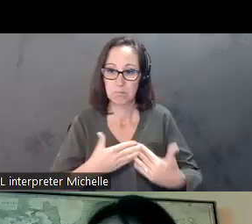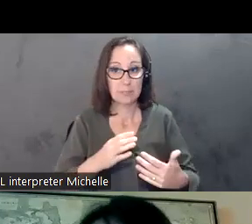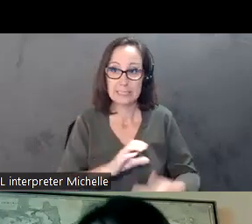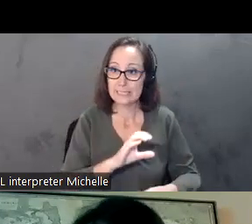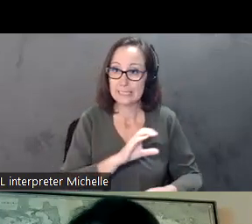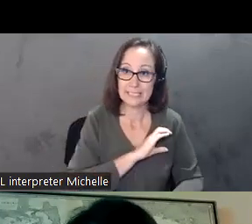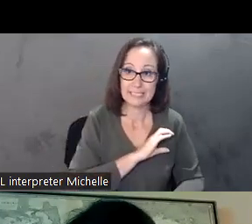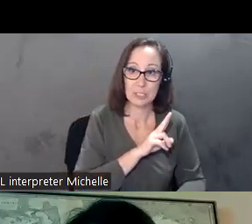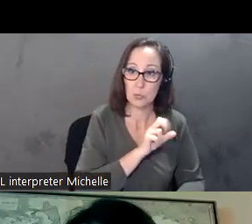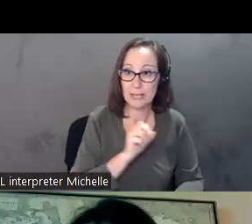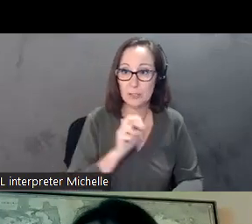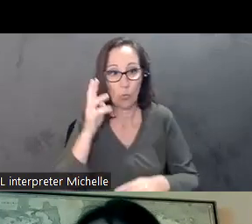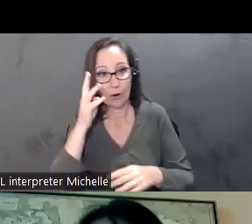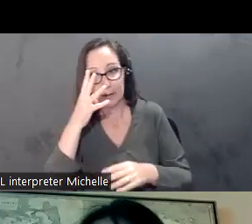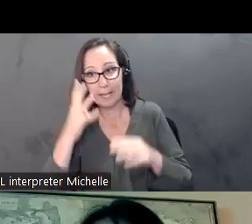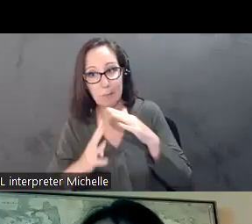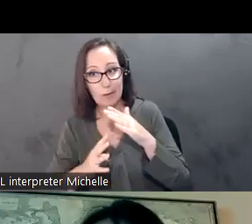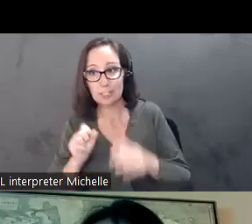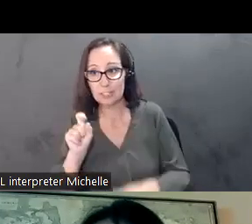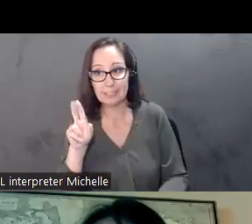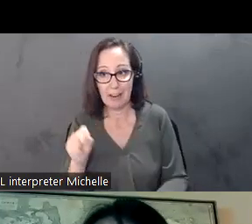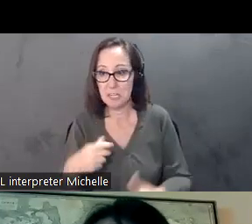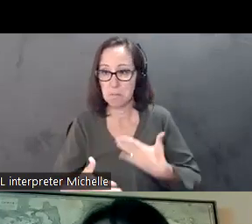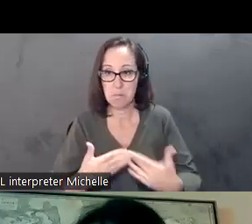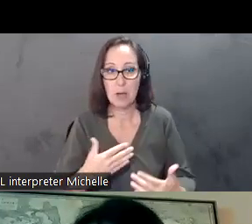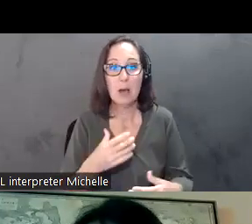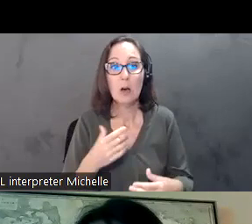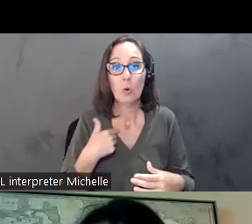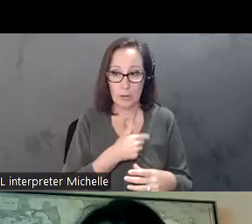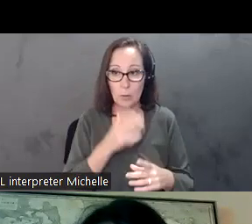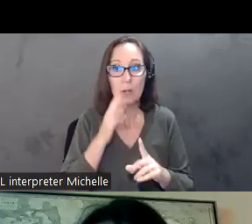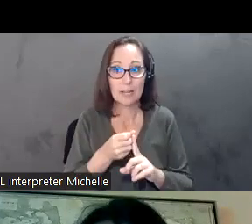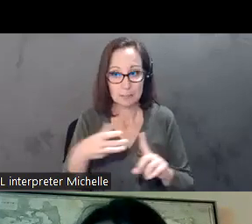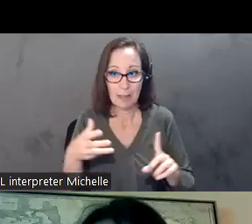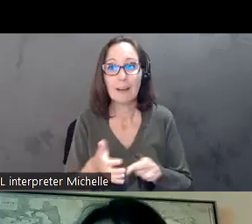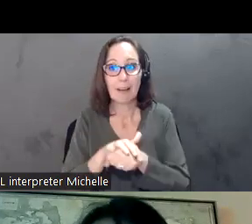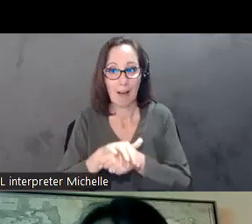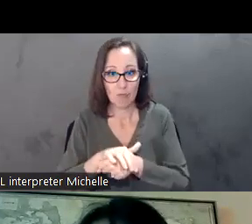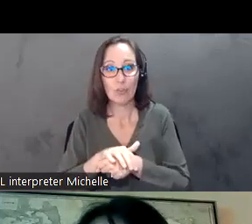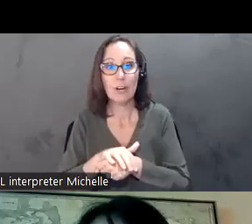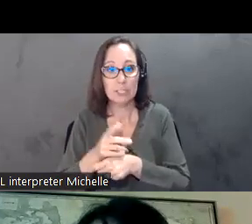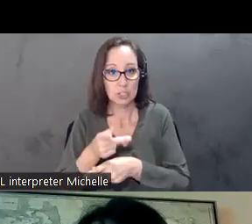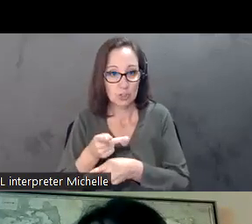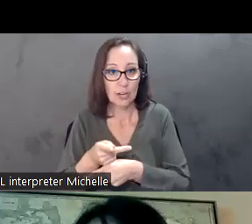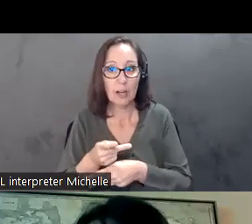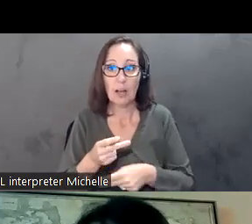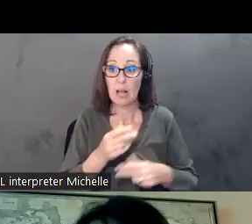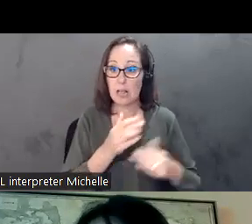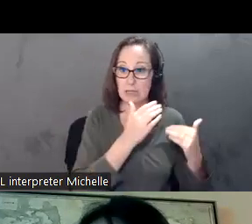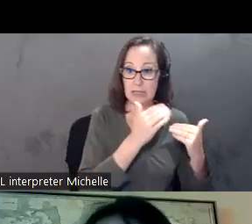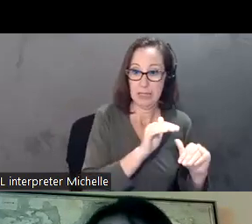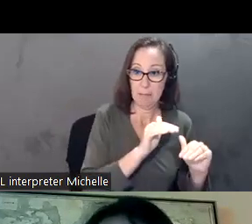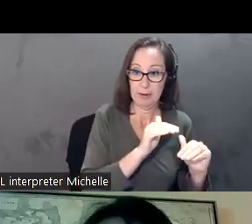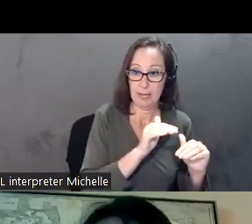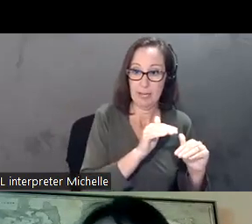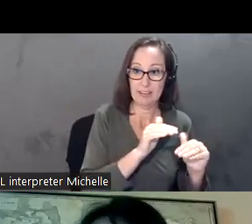or immigration status, where we will be expanding our coverage from the limited restricted scope of